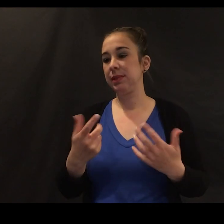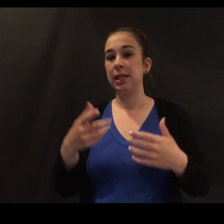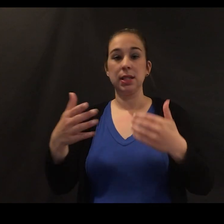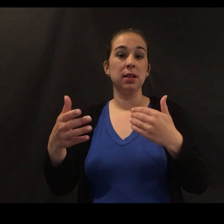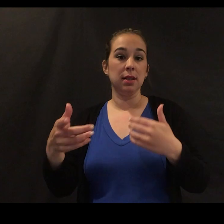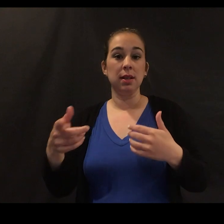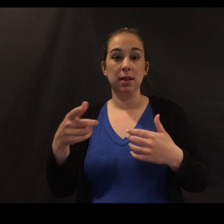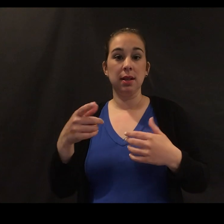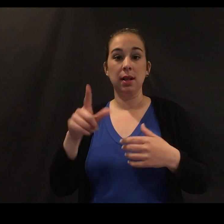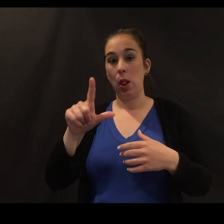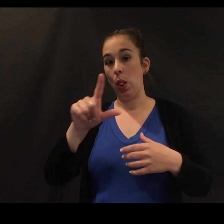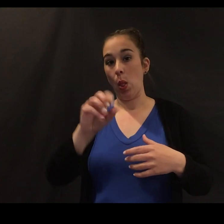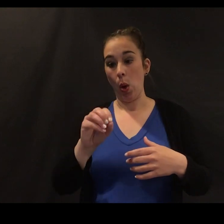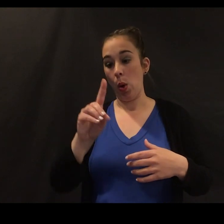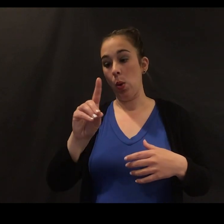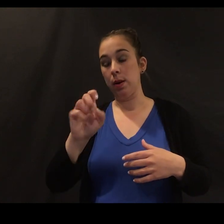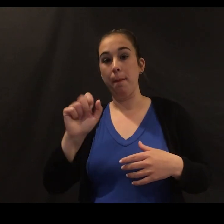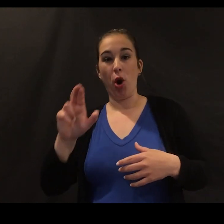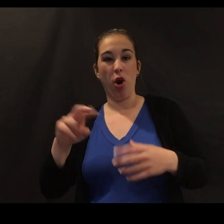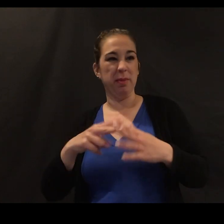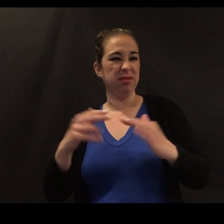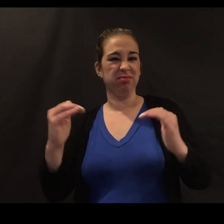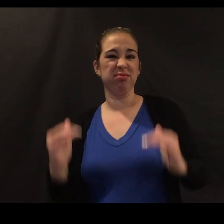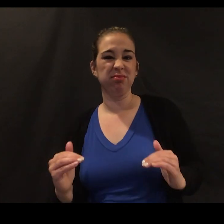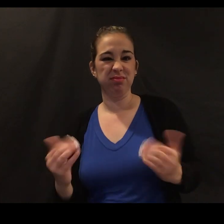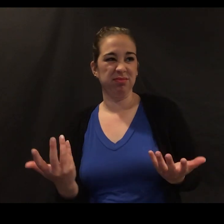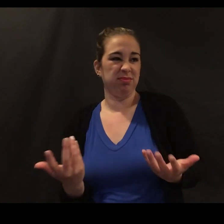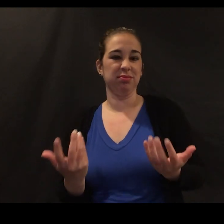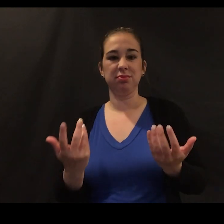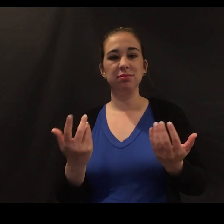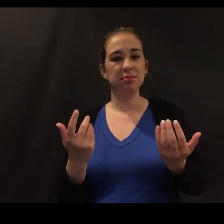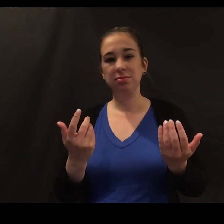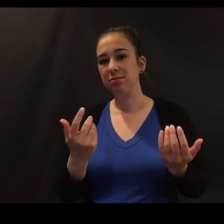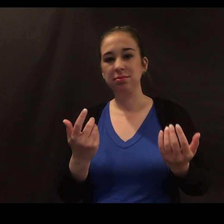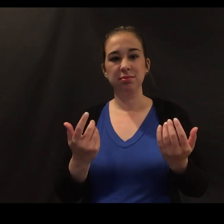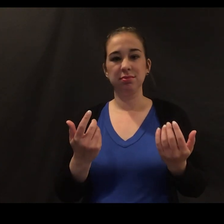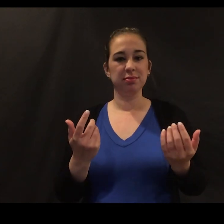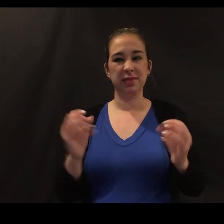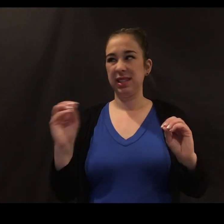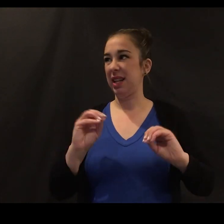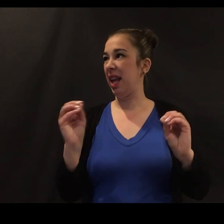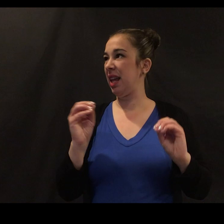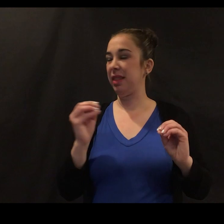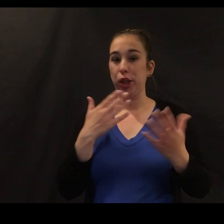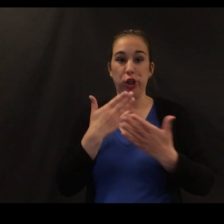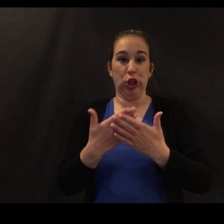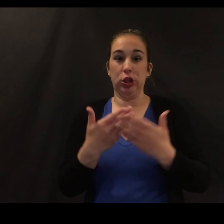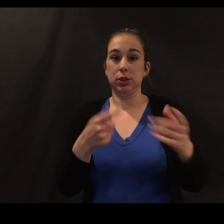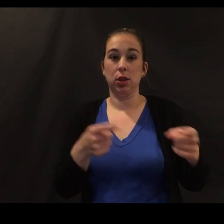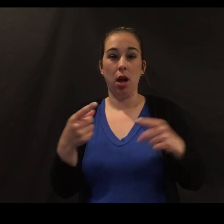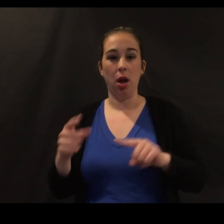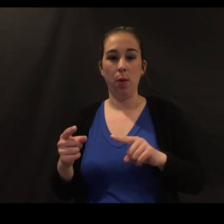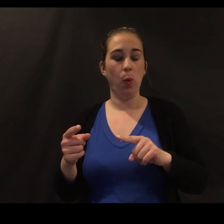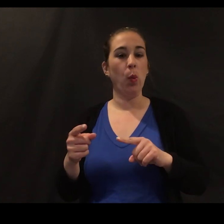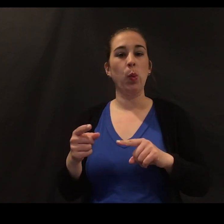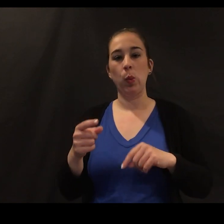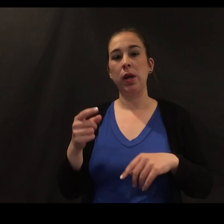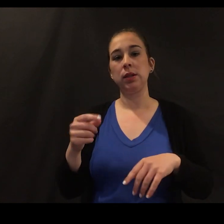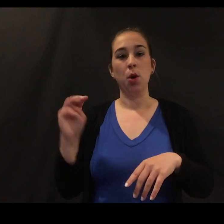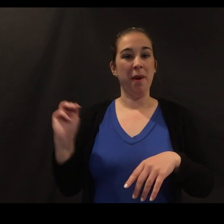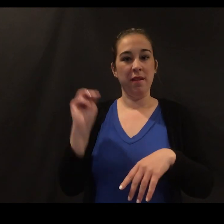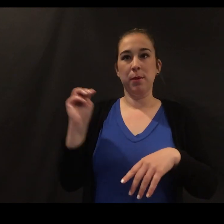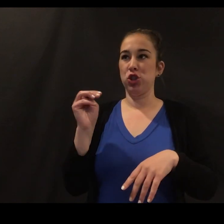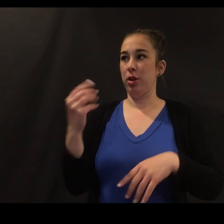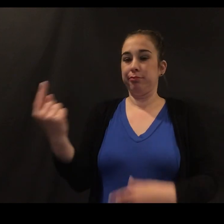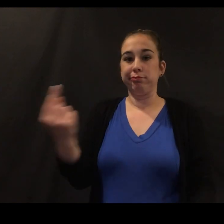itself, Lodebar. Low, it's a low place. It's a place where nothing good's going on. And so he's way out there on his own.